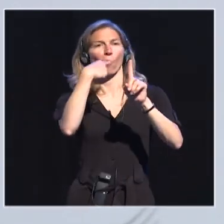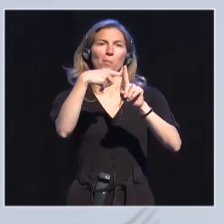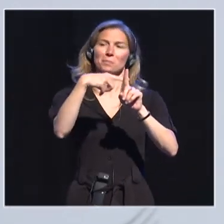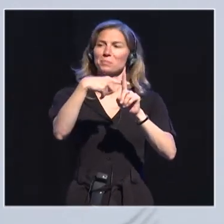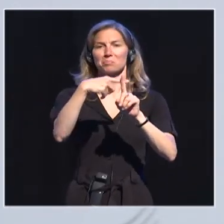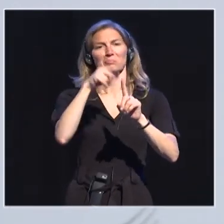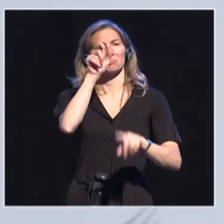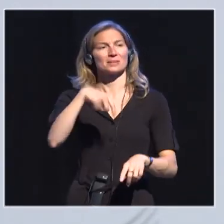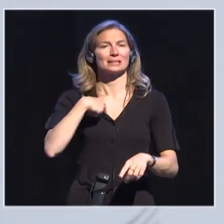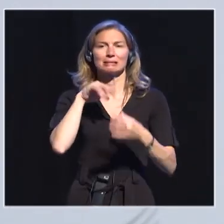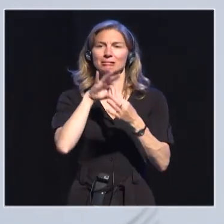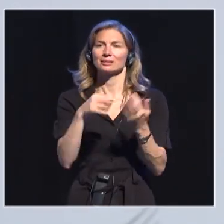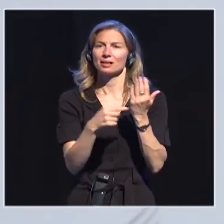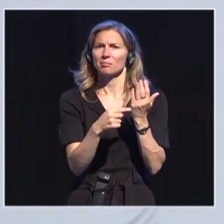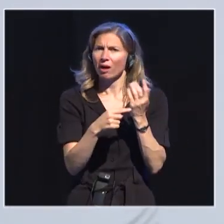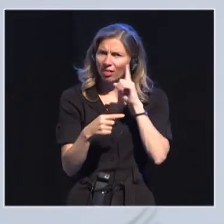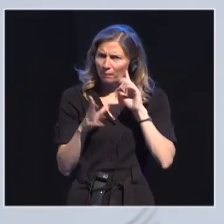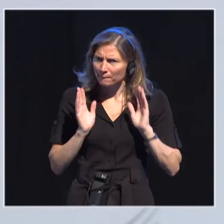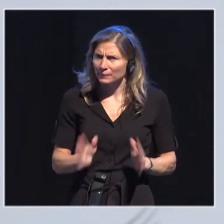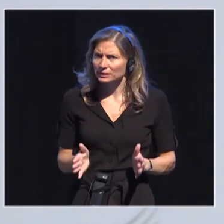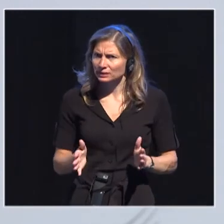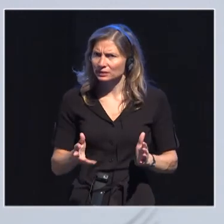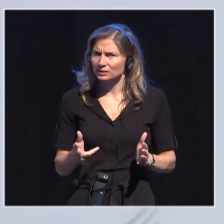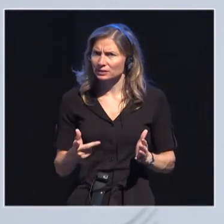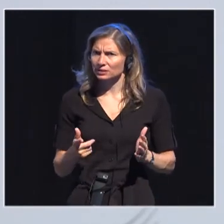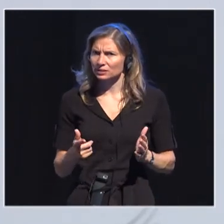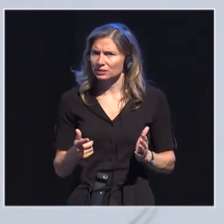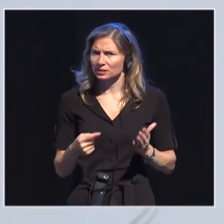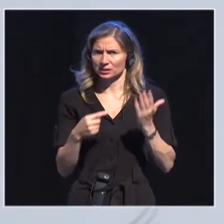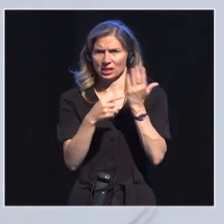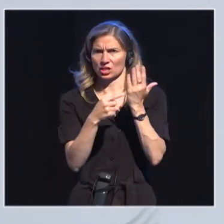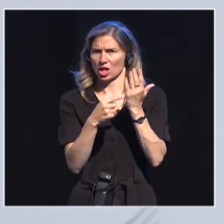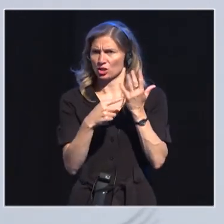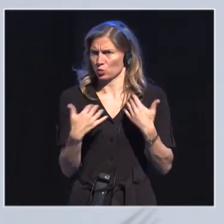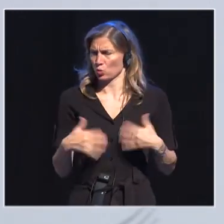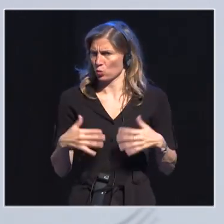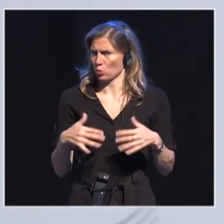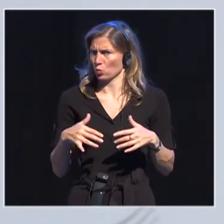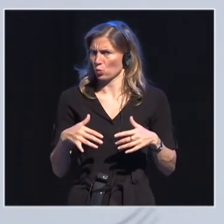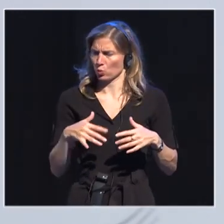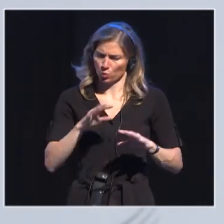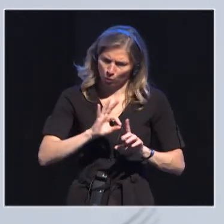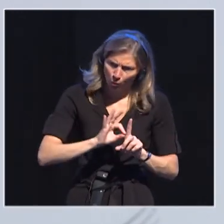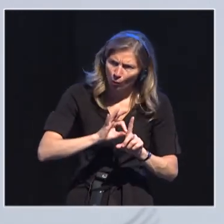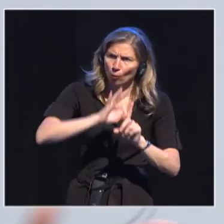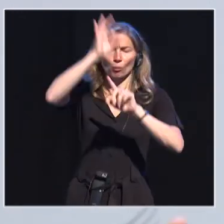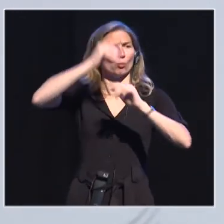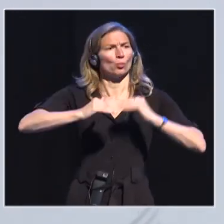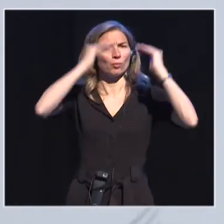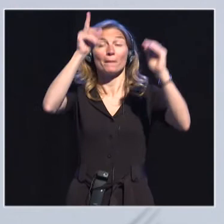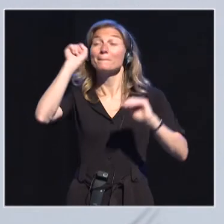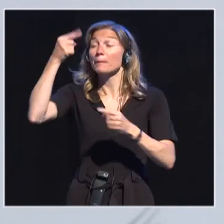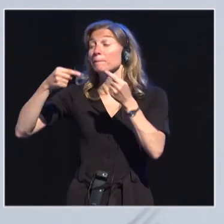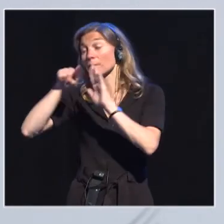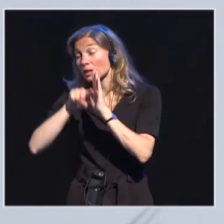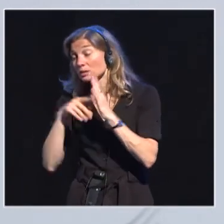think we should, because I think technology is really improving our lives. But policy is important. Policy is important, as has